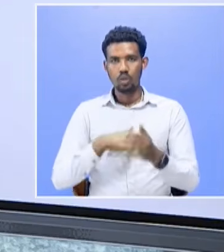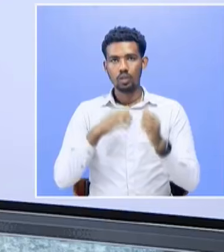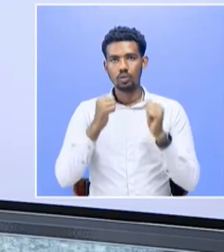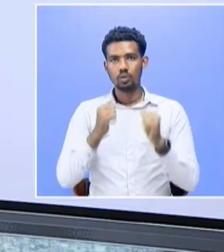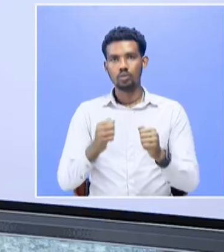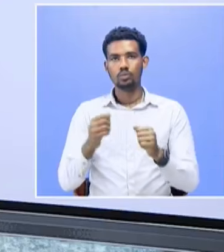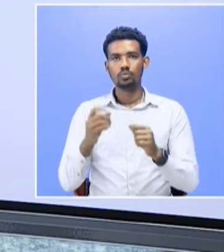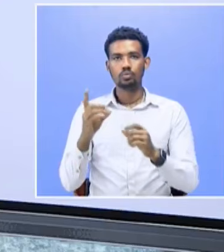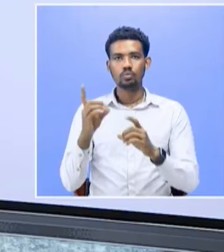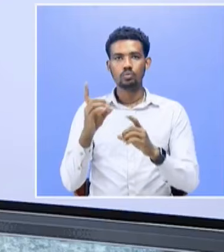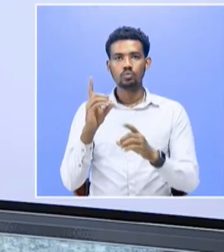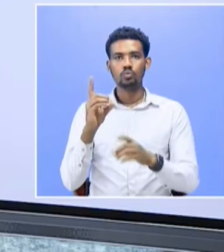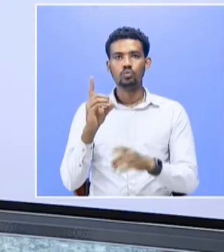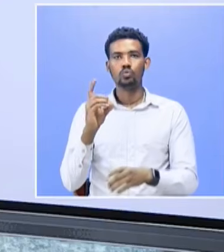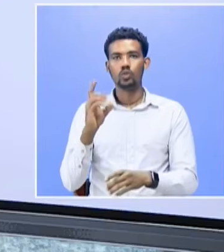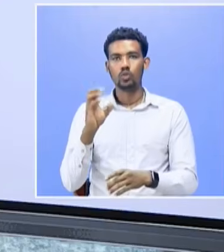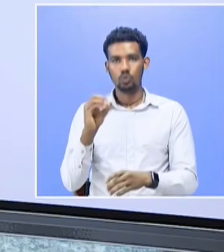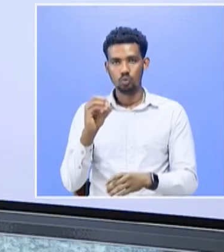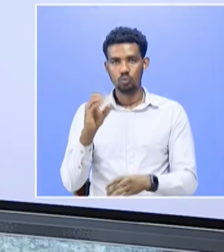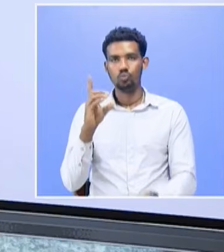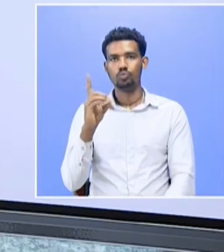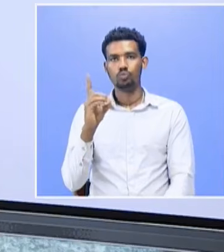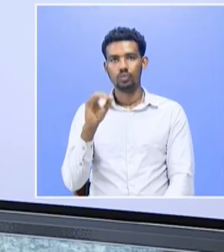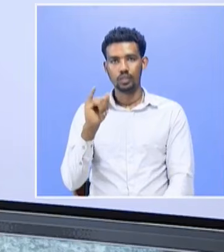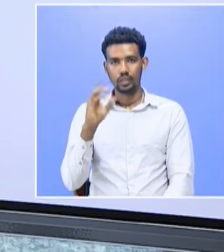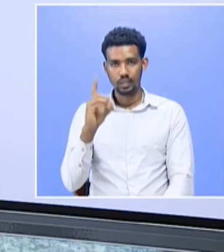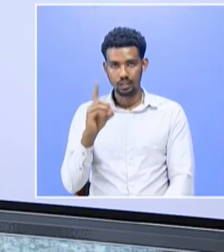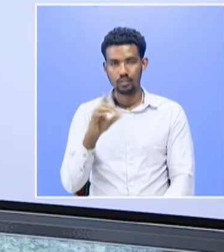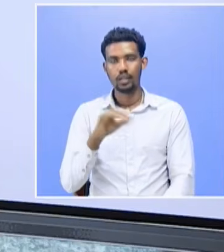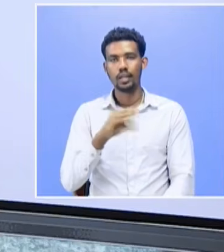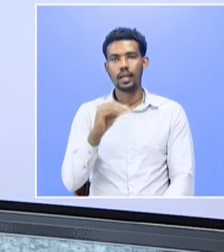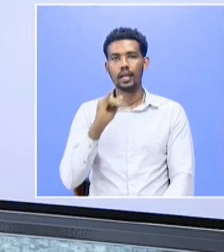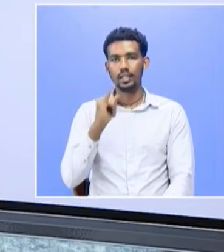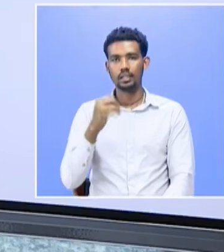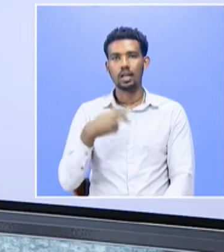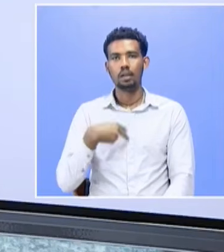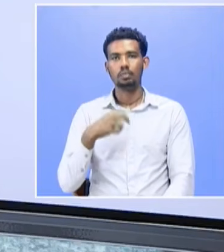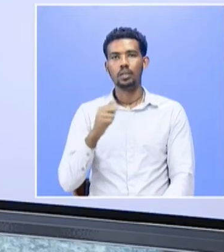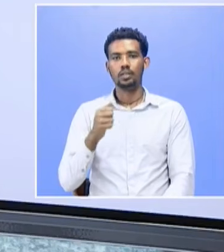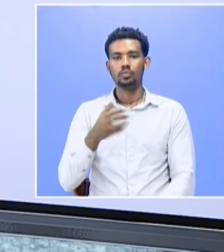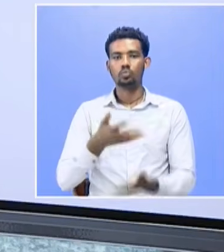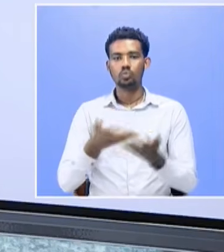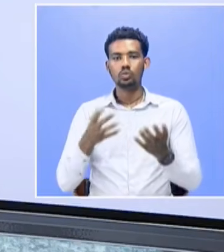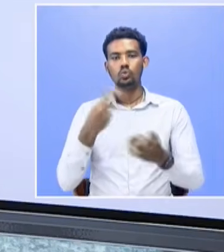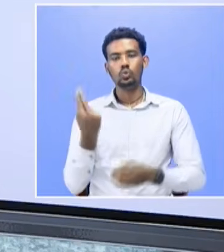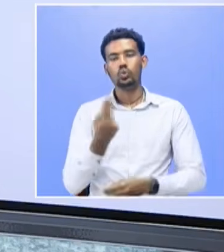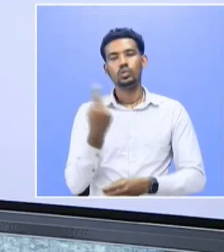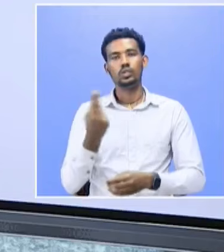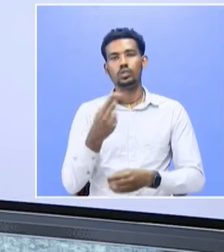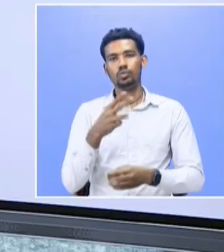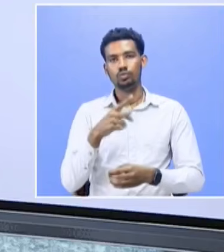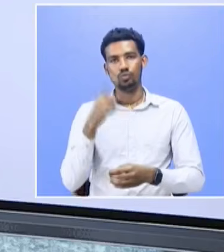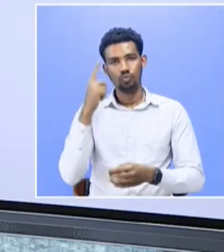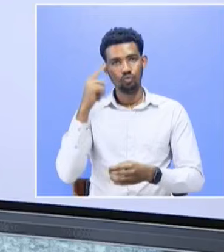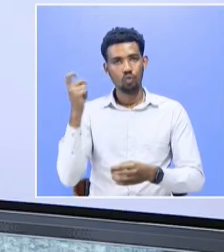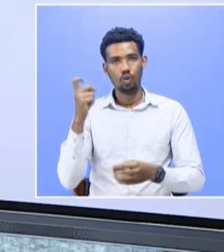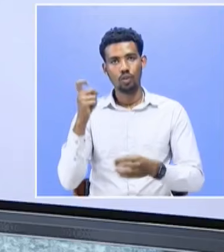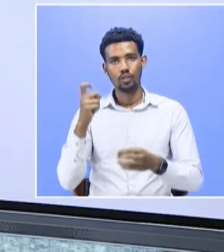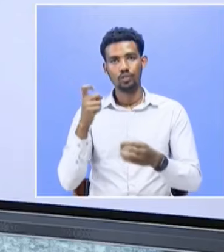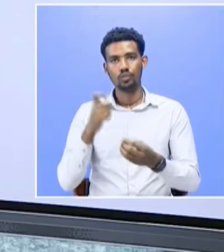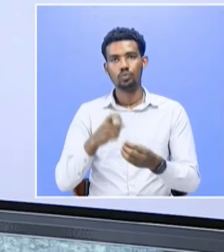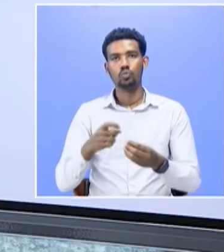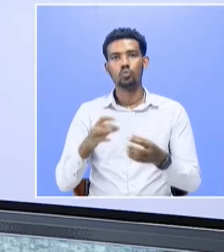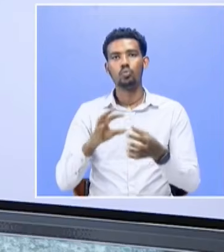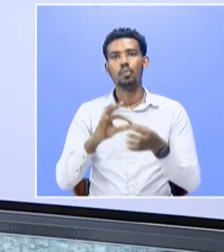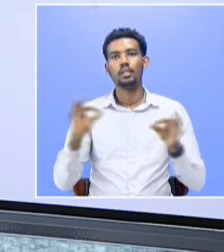and does and did, and also is, are, and was, were also we used to make